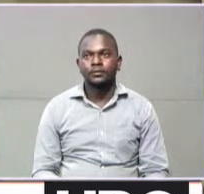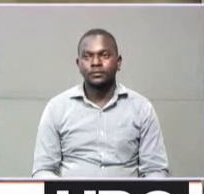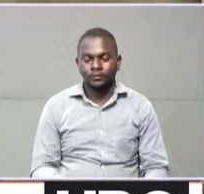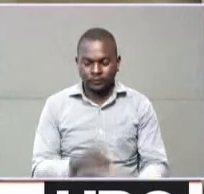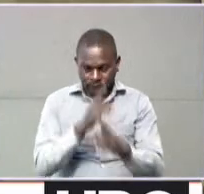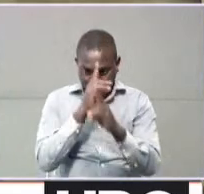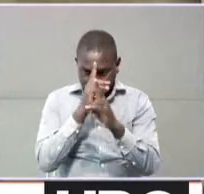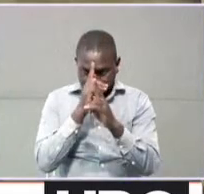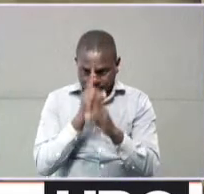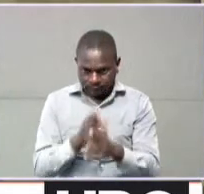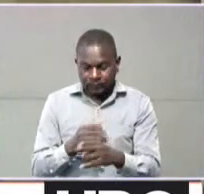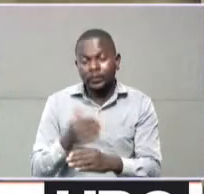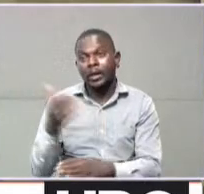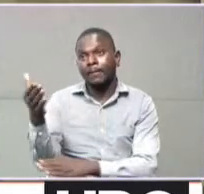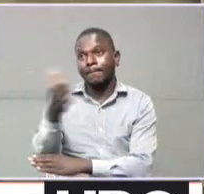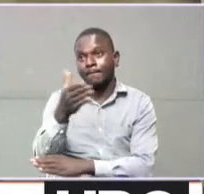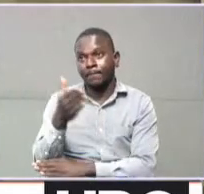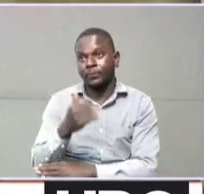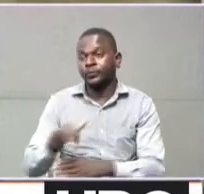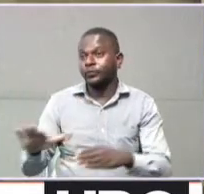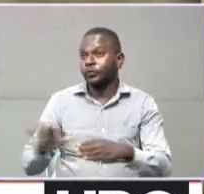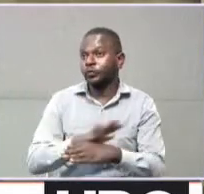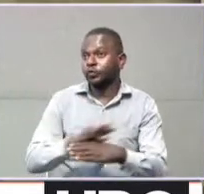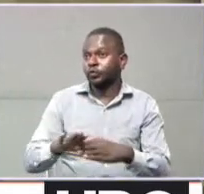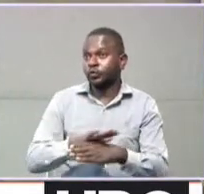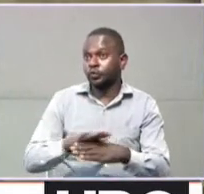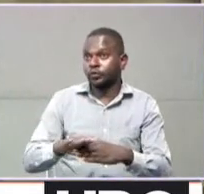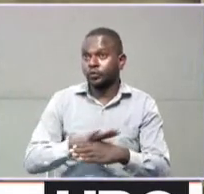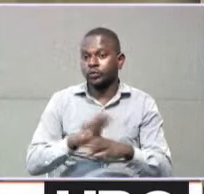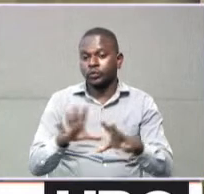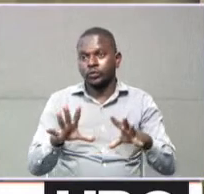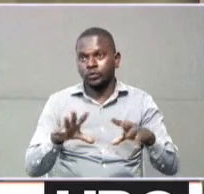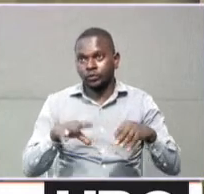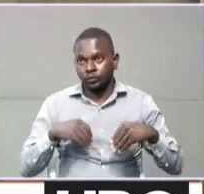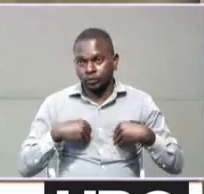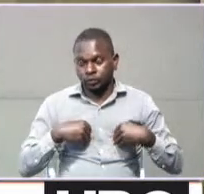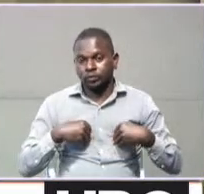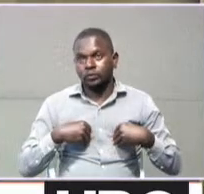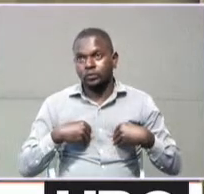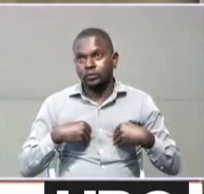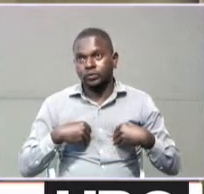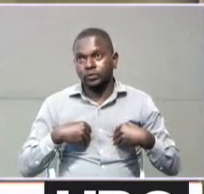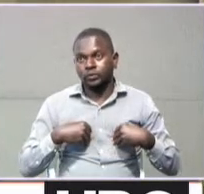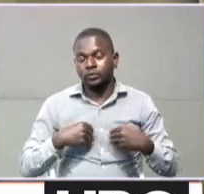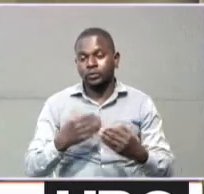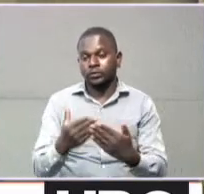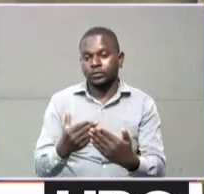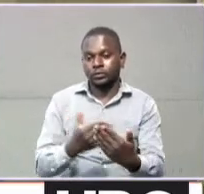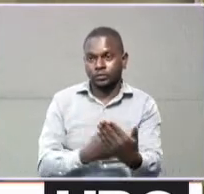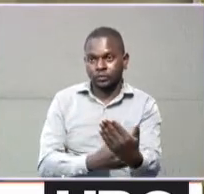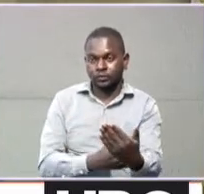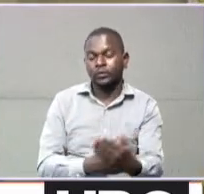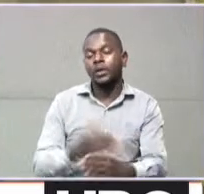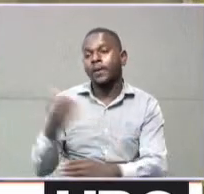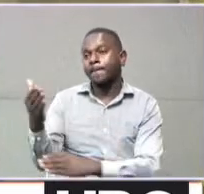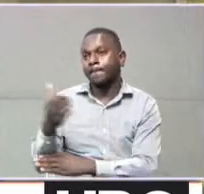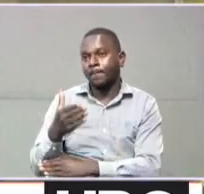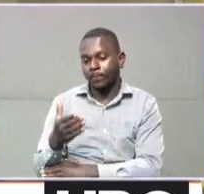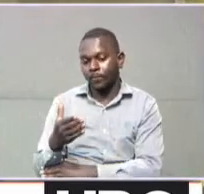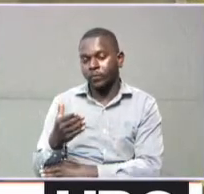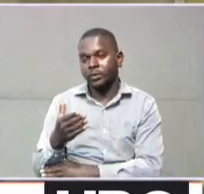honourable minister of trade i had allowed you statement by minister